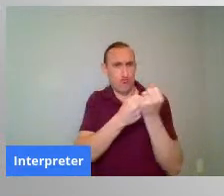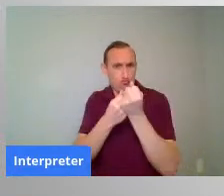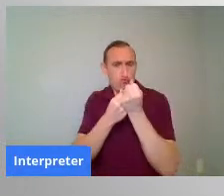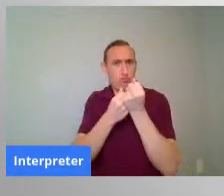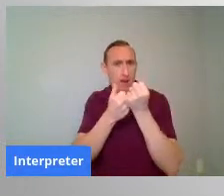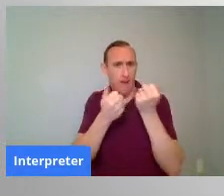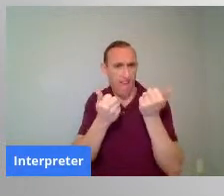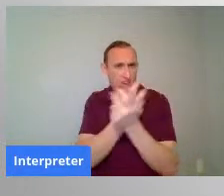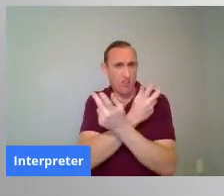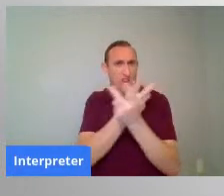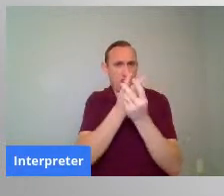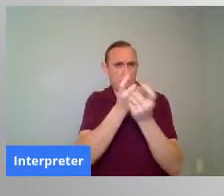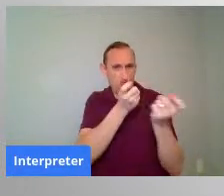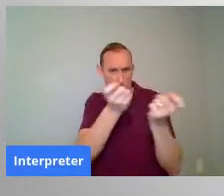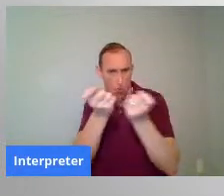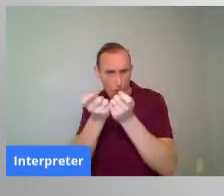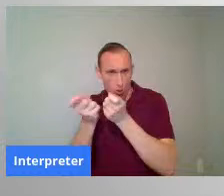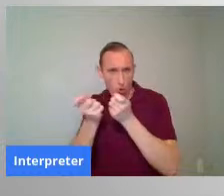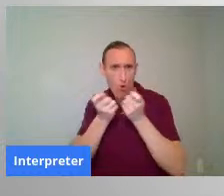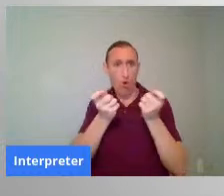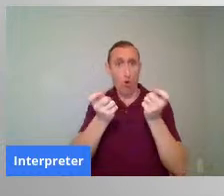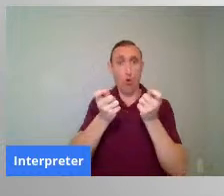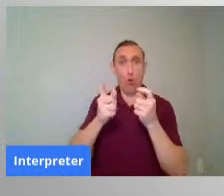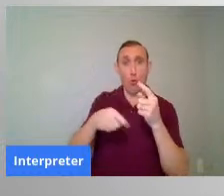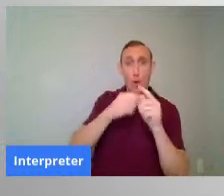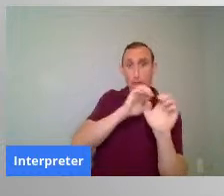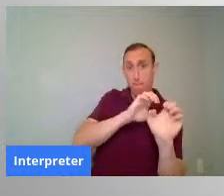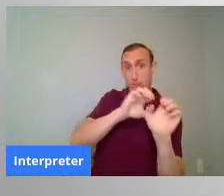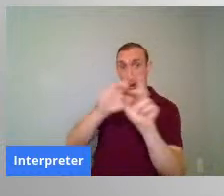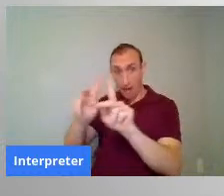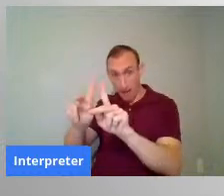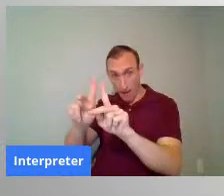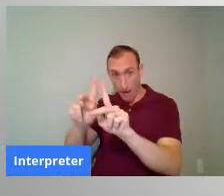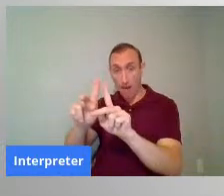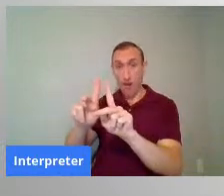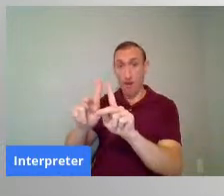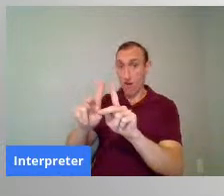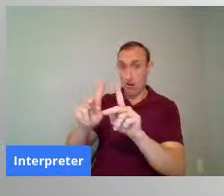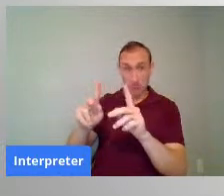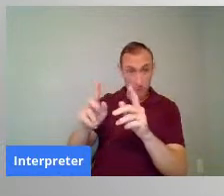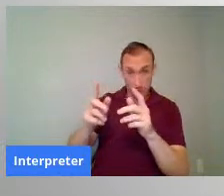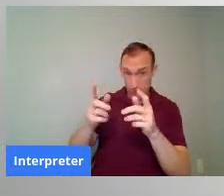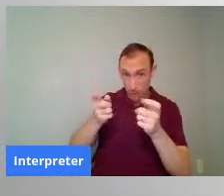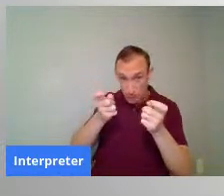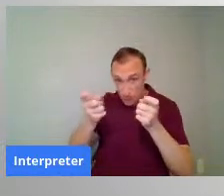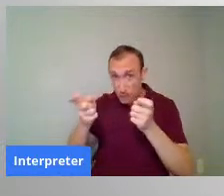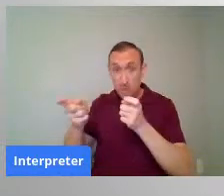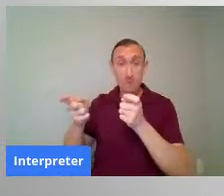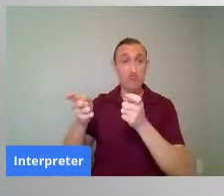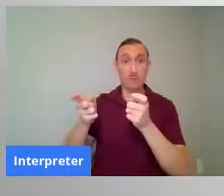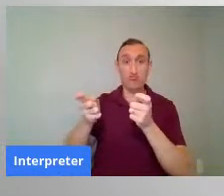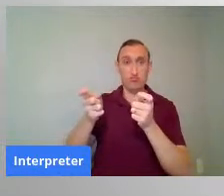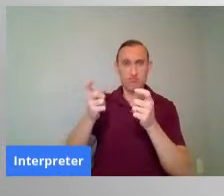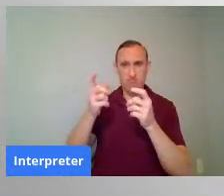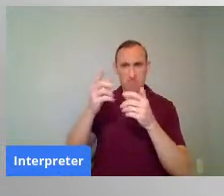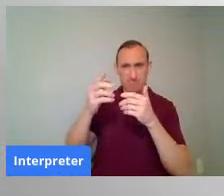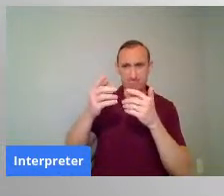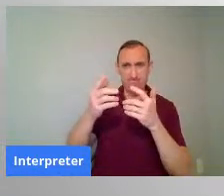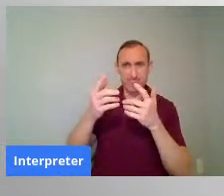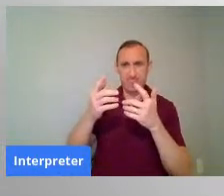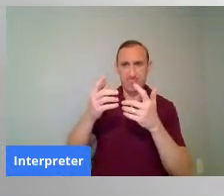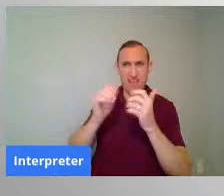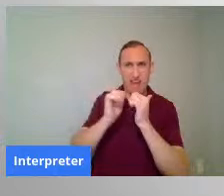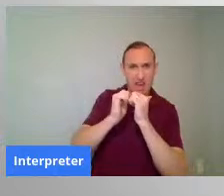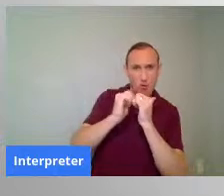strategies changed for our return? Are they gonna still be that stringent 10 days out, once exposure, or have we made